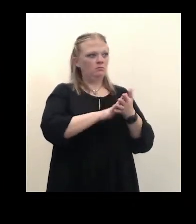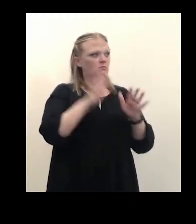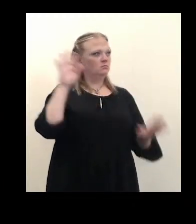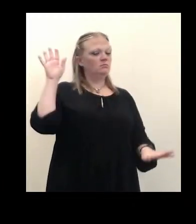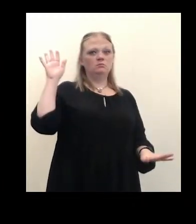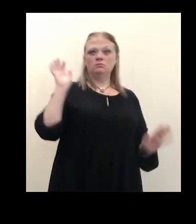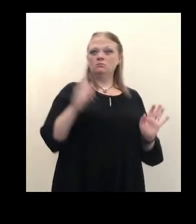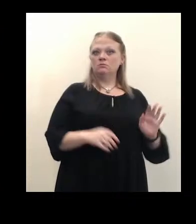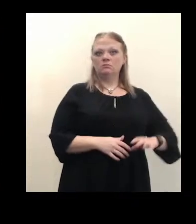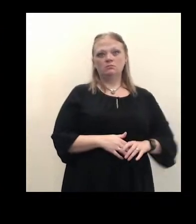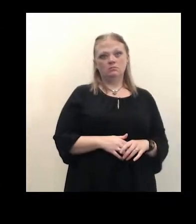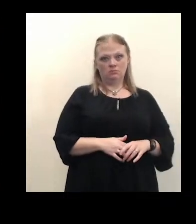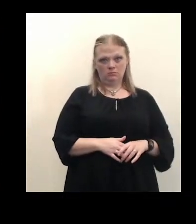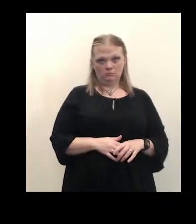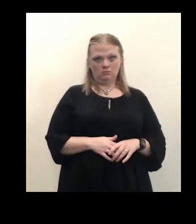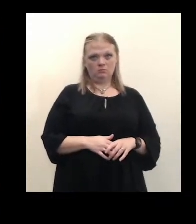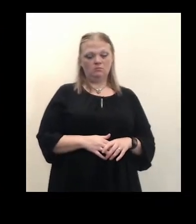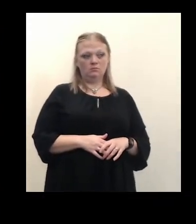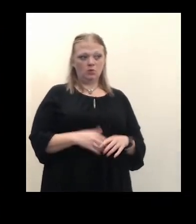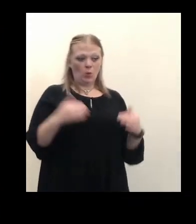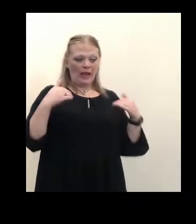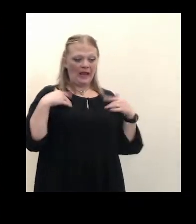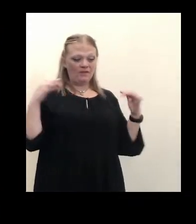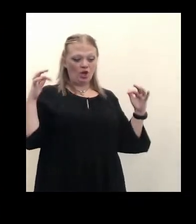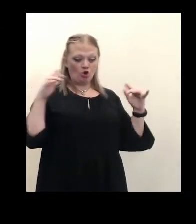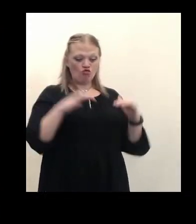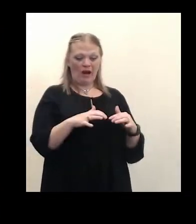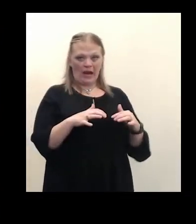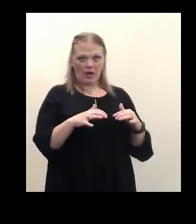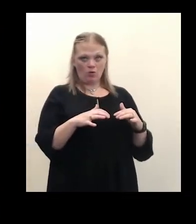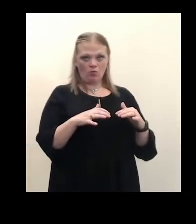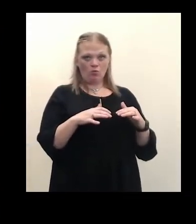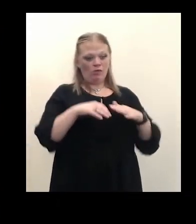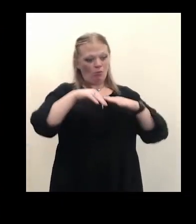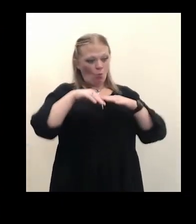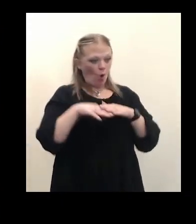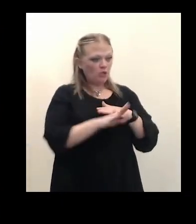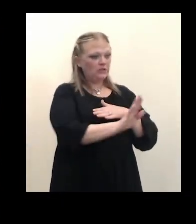So by having a crowd that walked in there